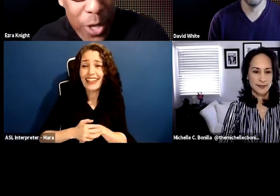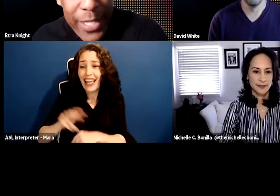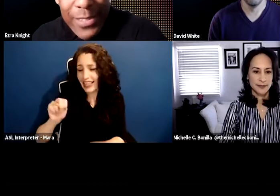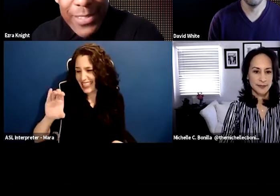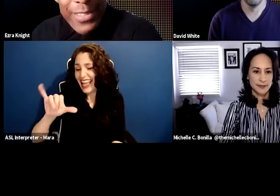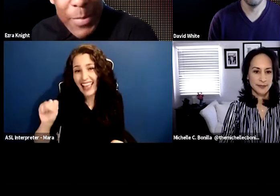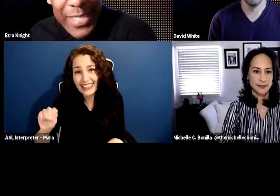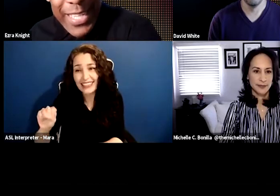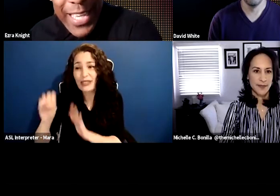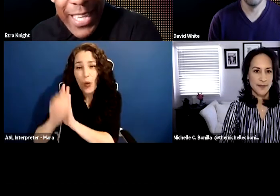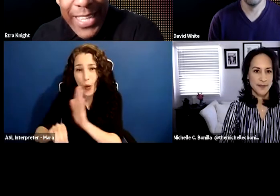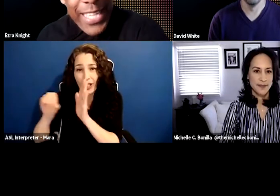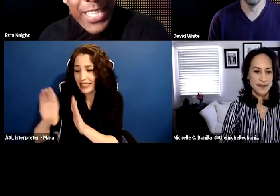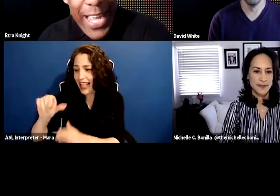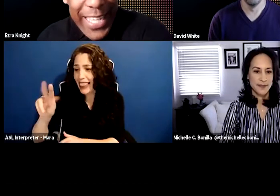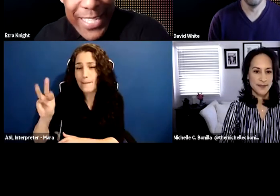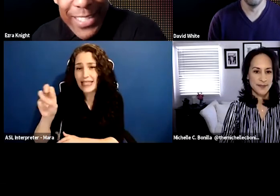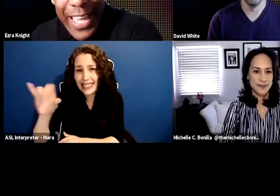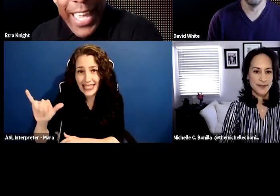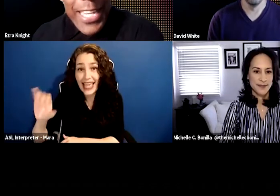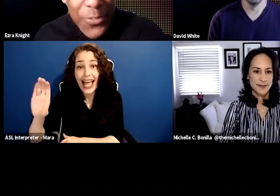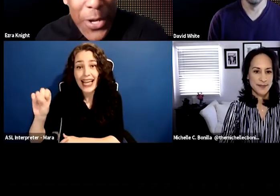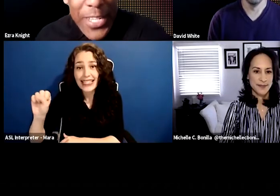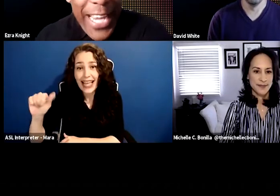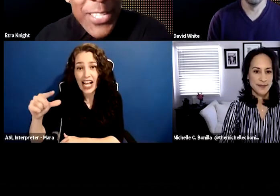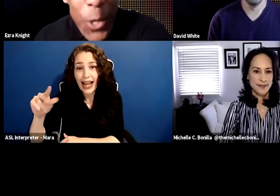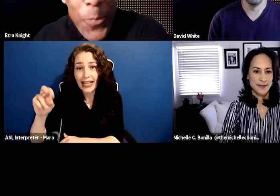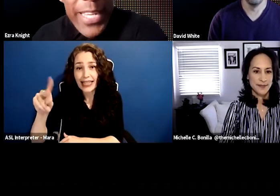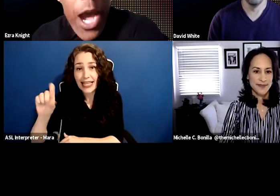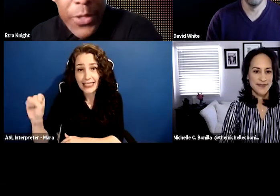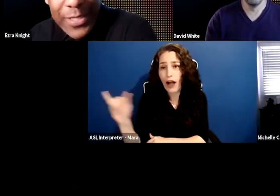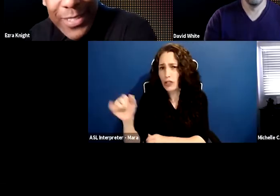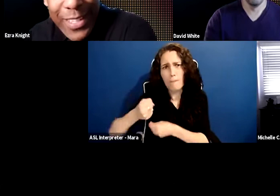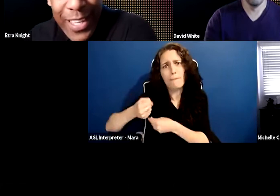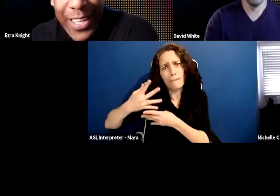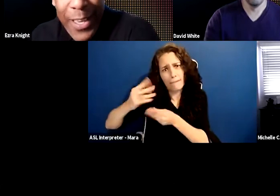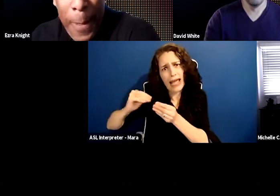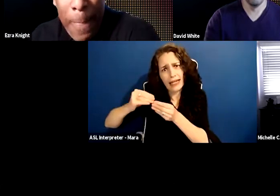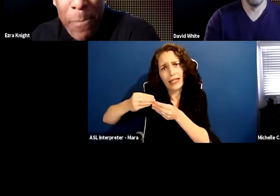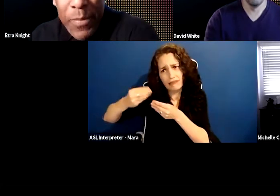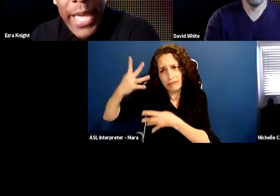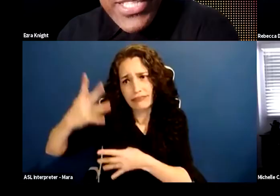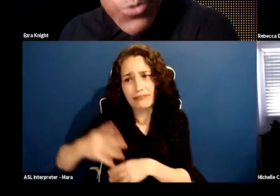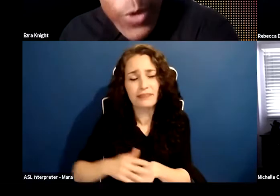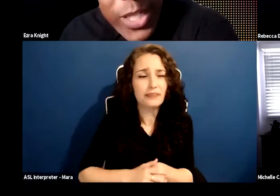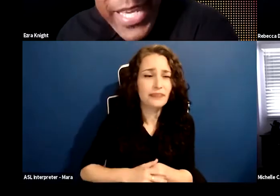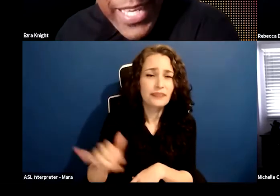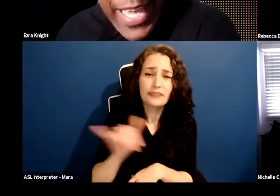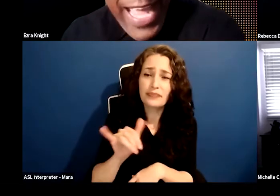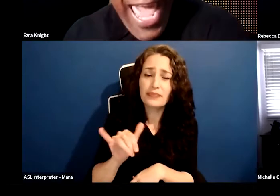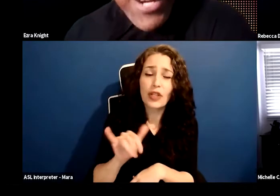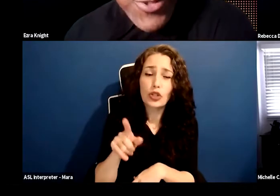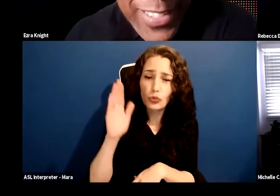NCIS, New Orleans, Clemency, the Casa Grandes, and it's fair to say so many others. And as well as